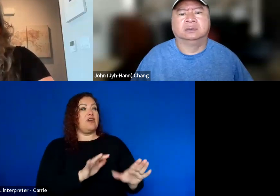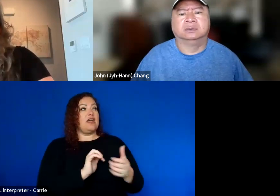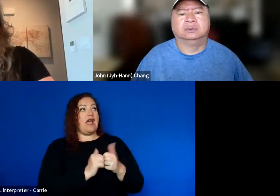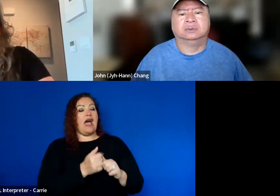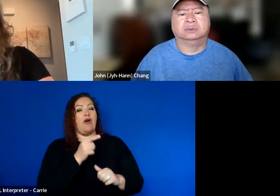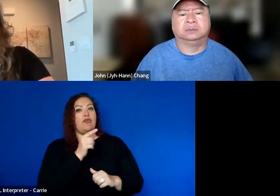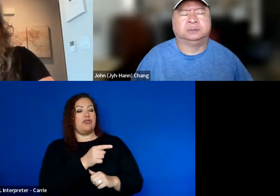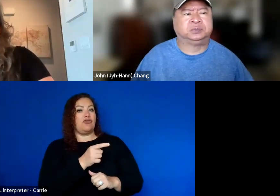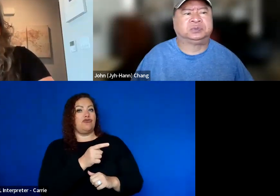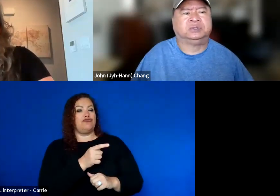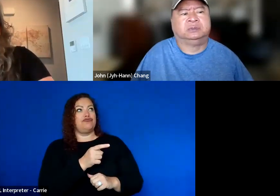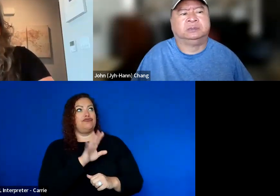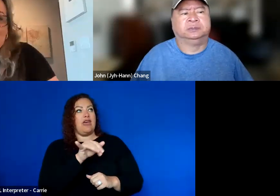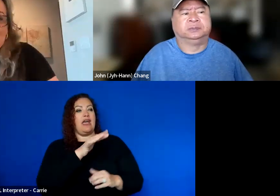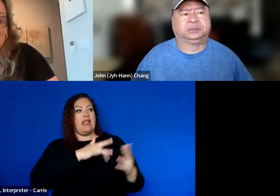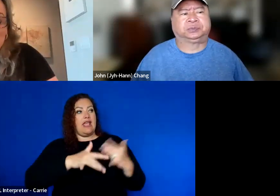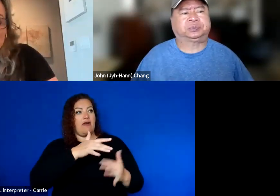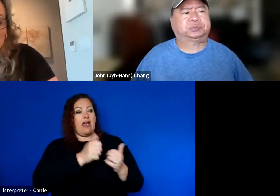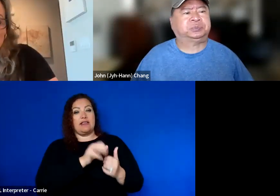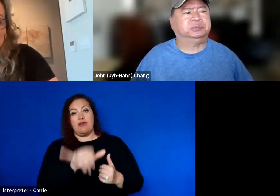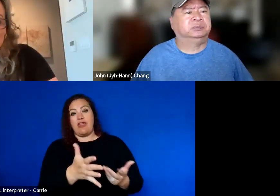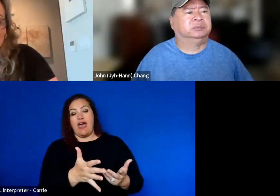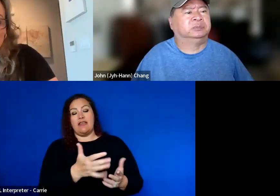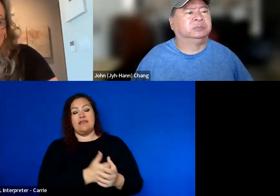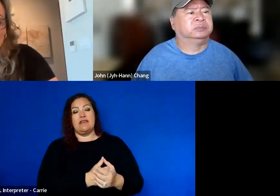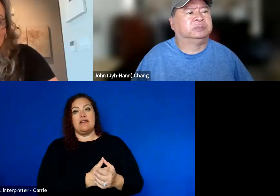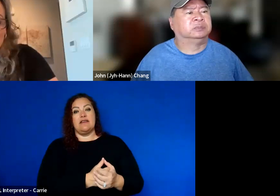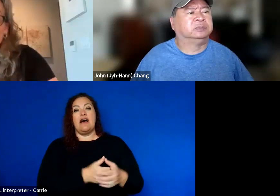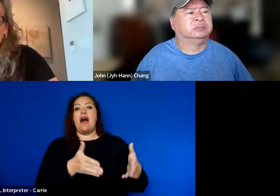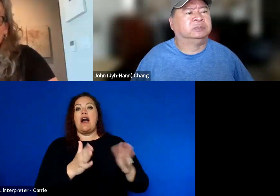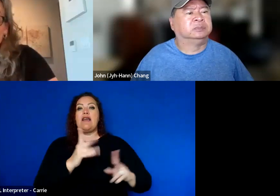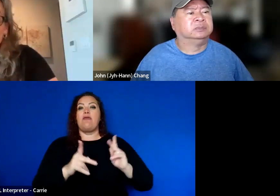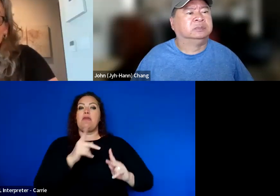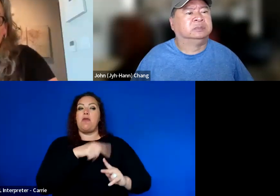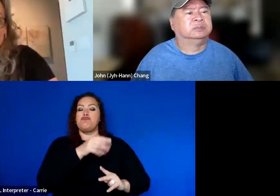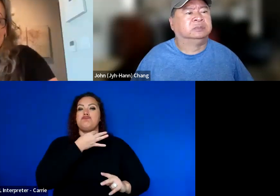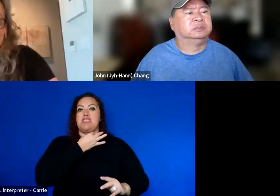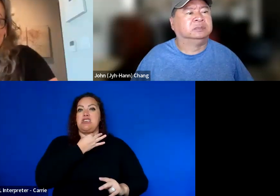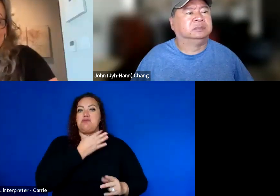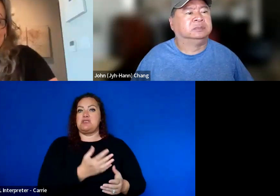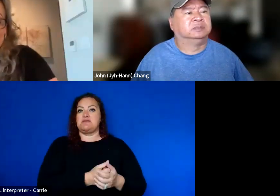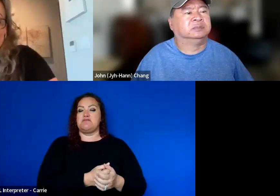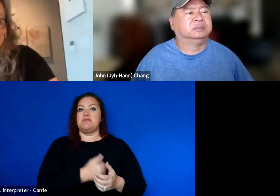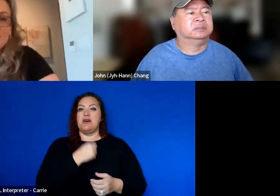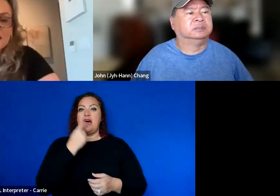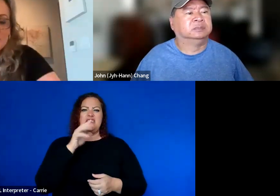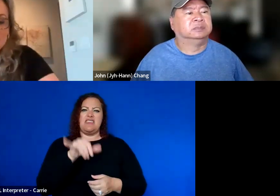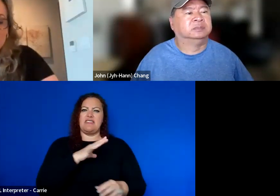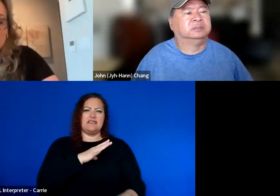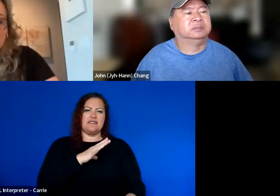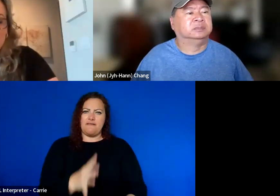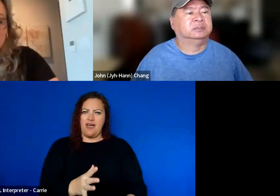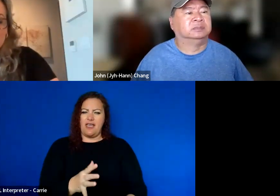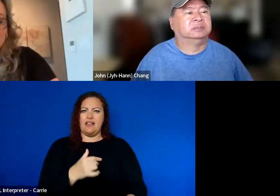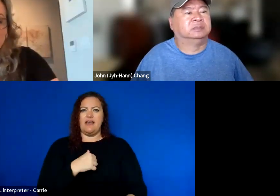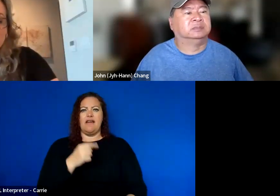you look at it and interact with it, allowing people to be curious, and I think that's fine. And I think